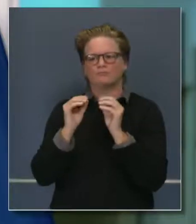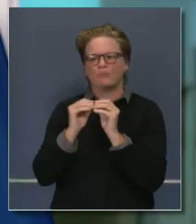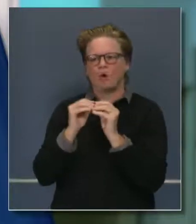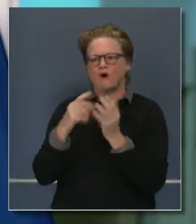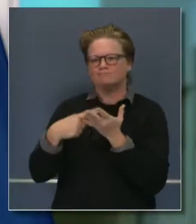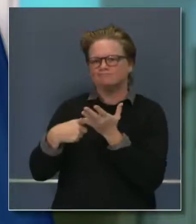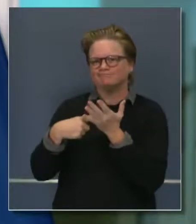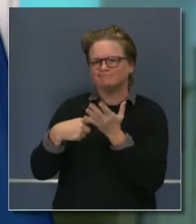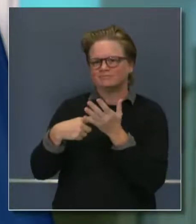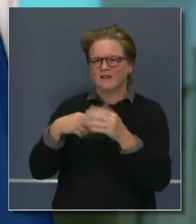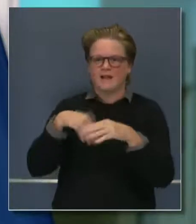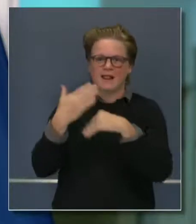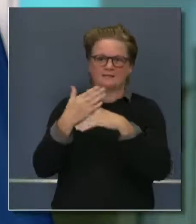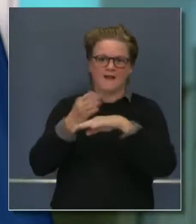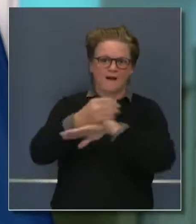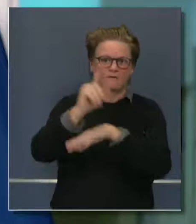Chronicle.